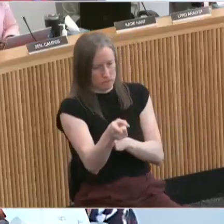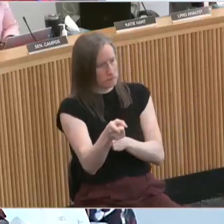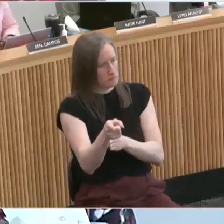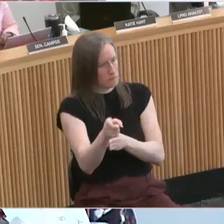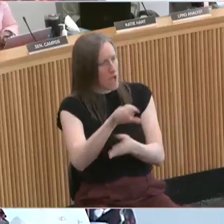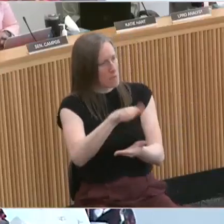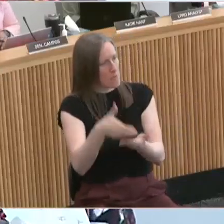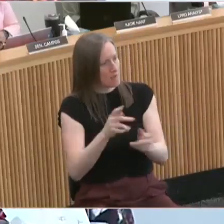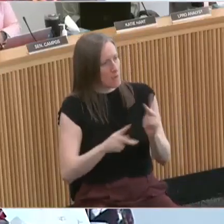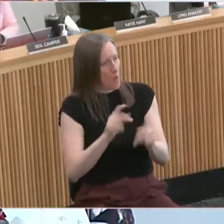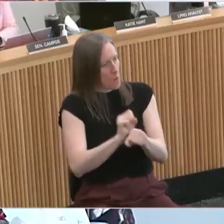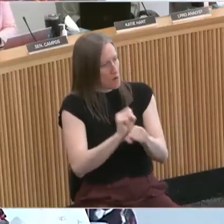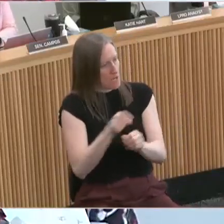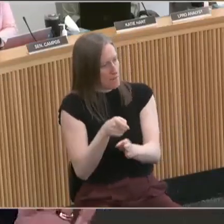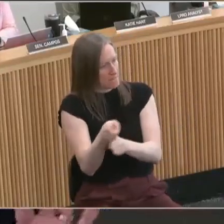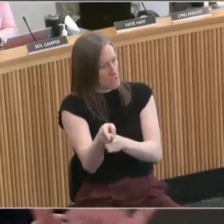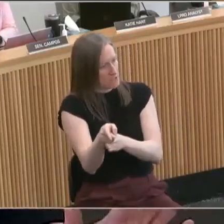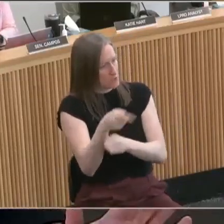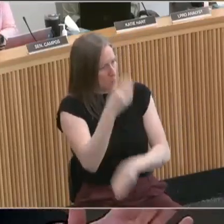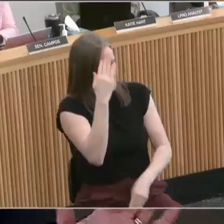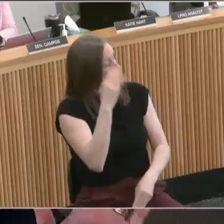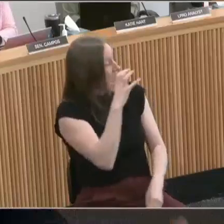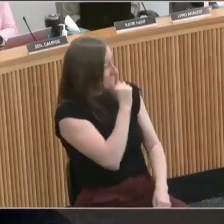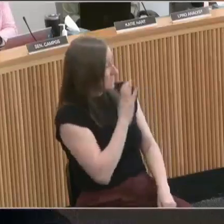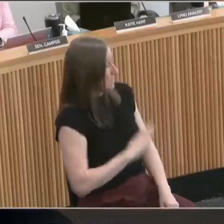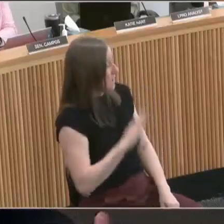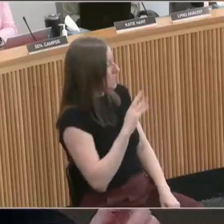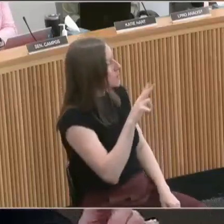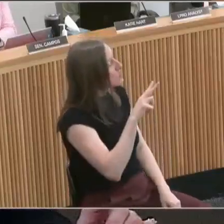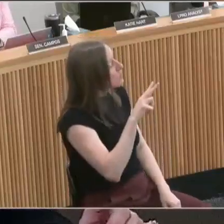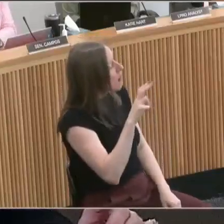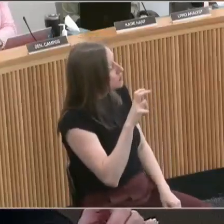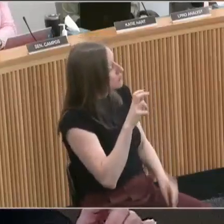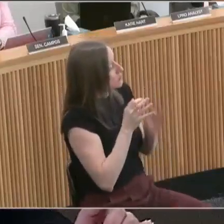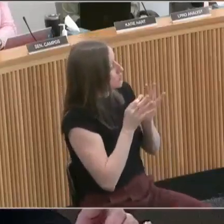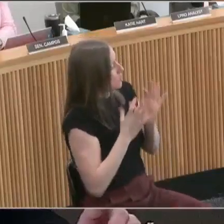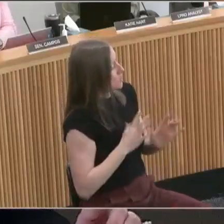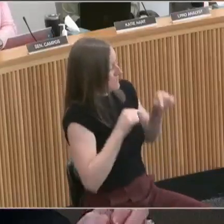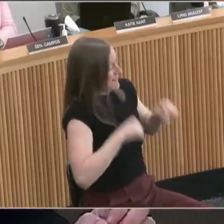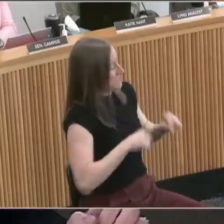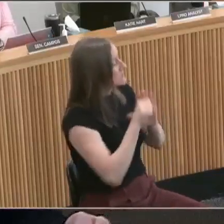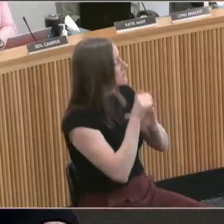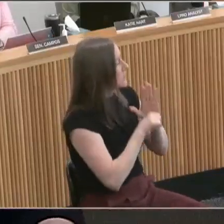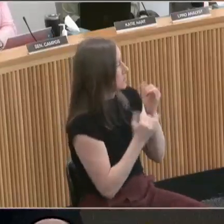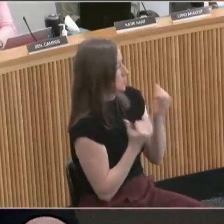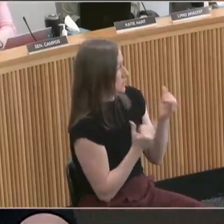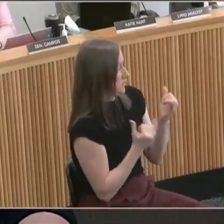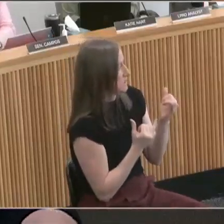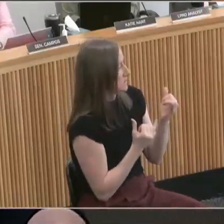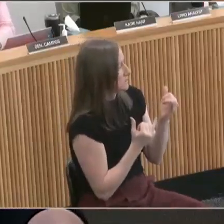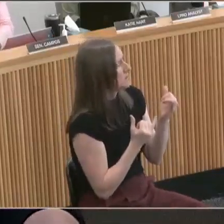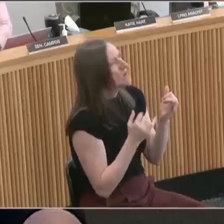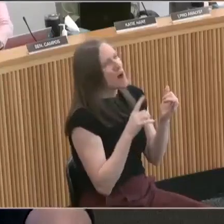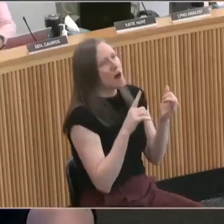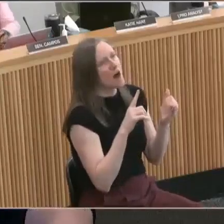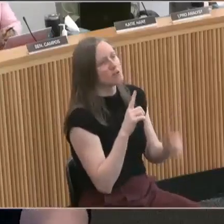of? Approximately. The estimate is that there's about 300 interpreters in the state. Currently, there are